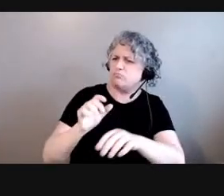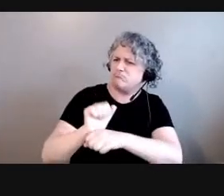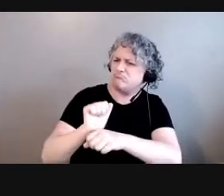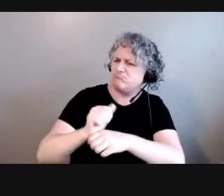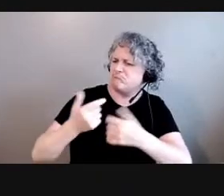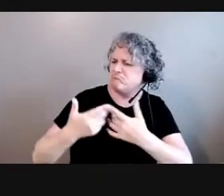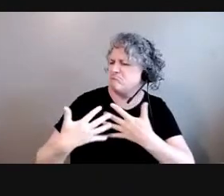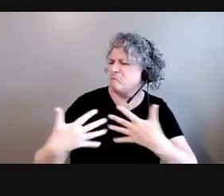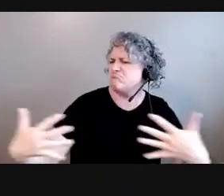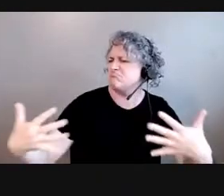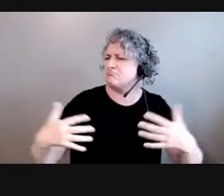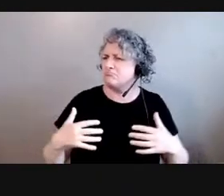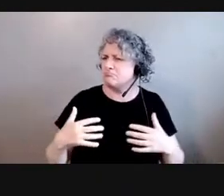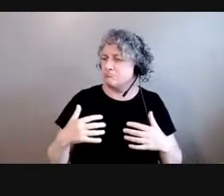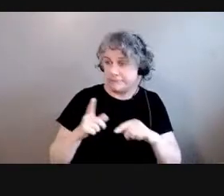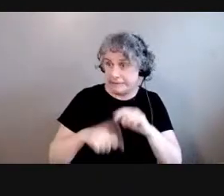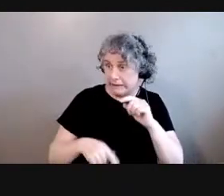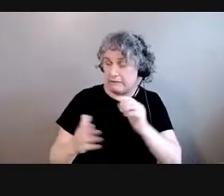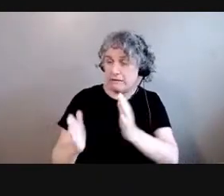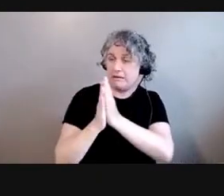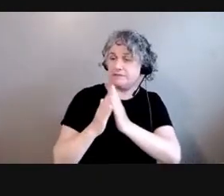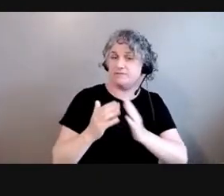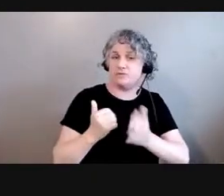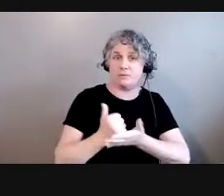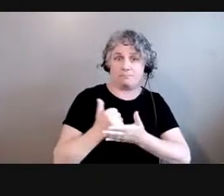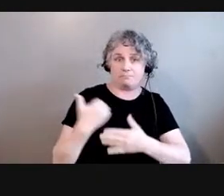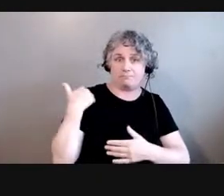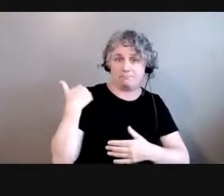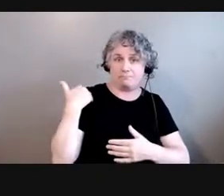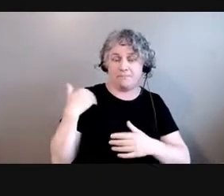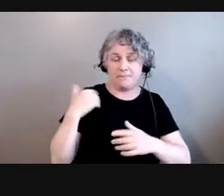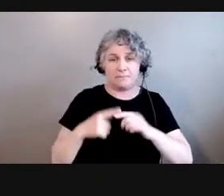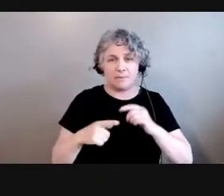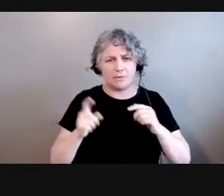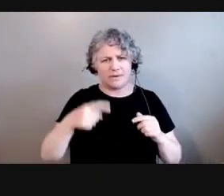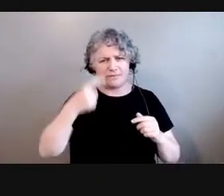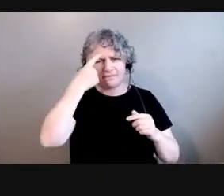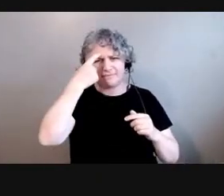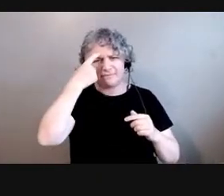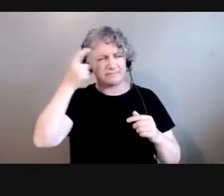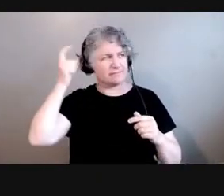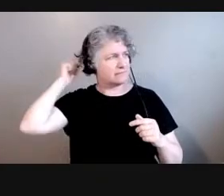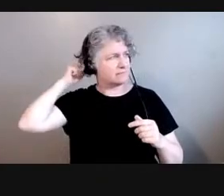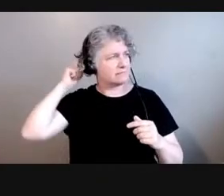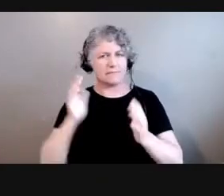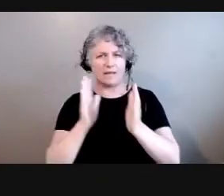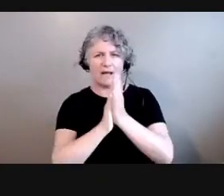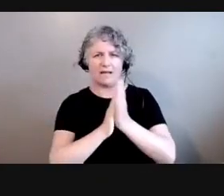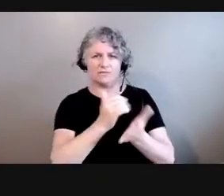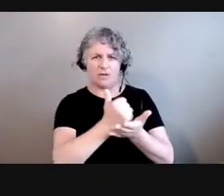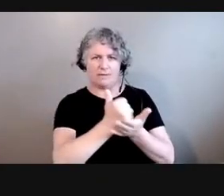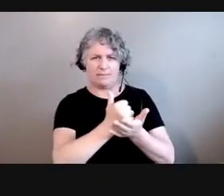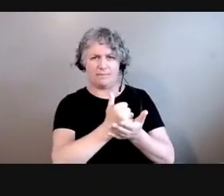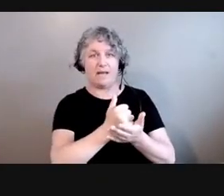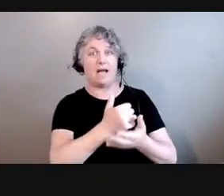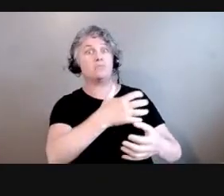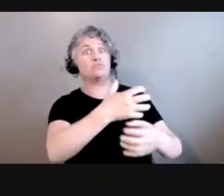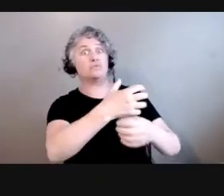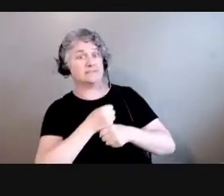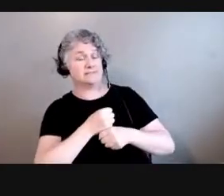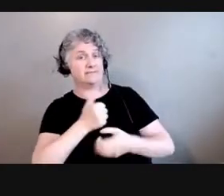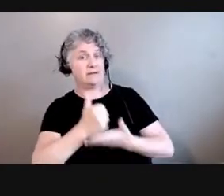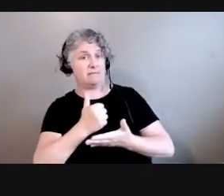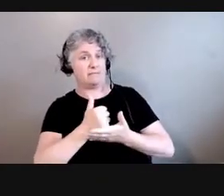this mindset, we consider accessibility to be the facilitating of and receipt of help. Indeed, duty